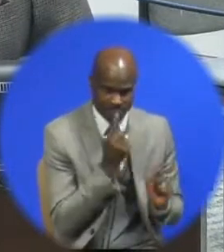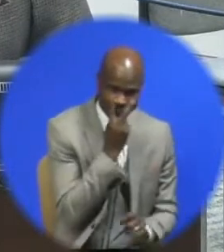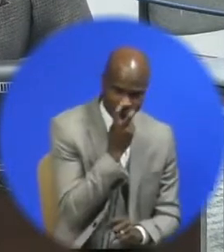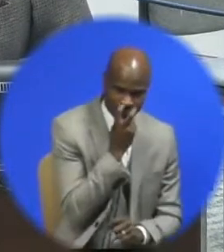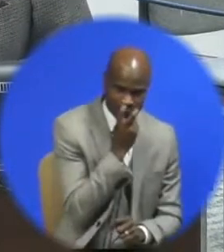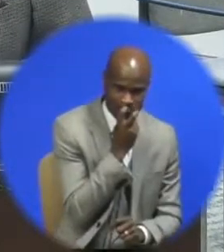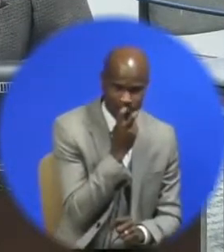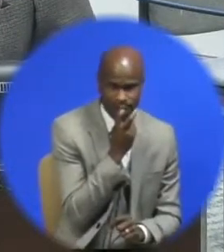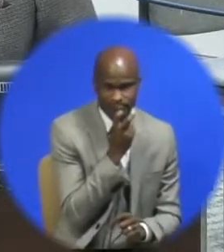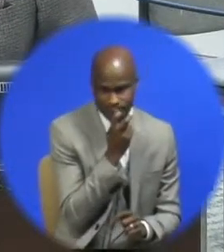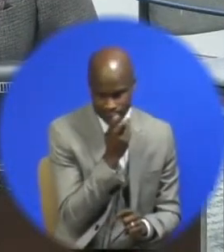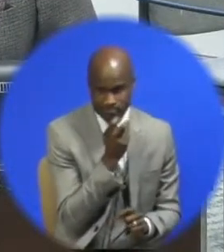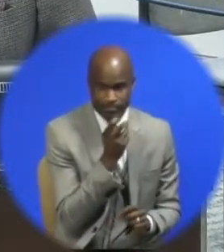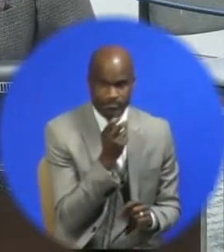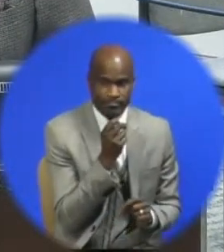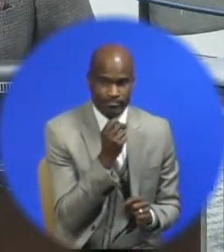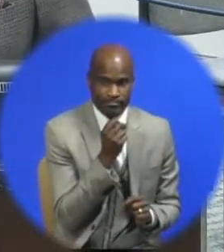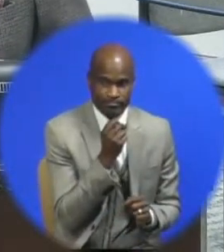of our